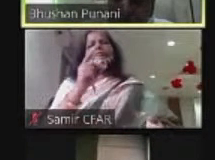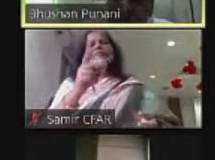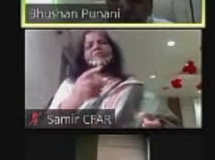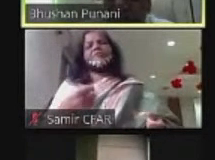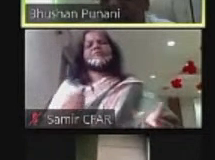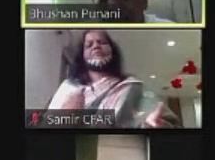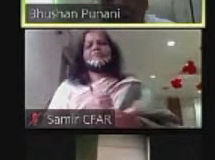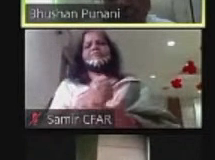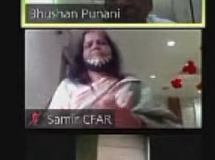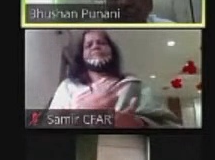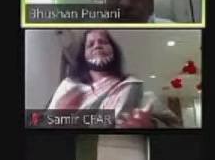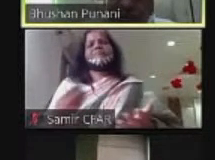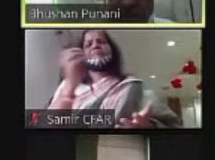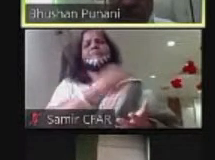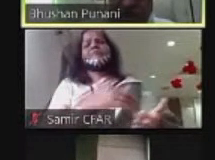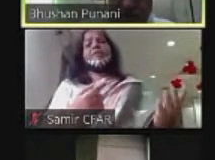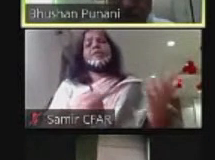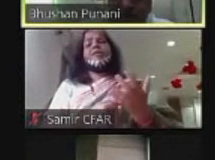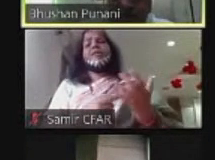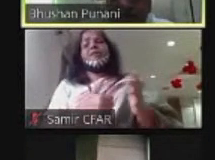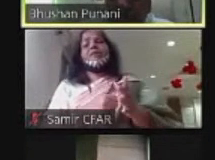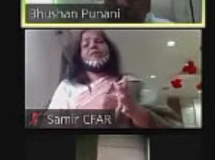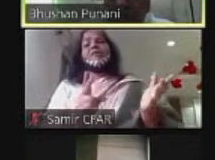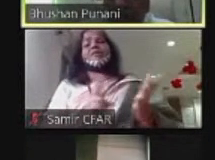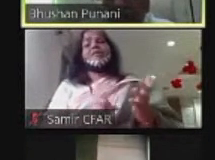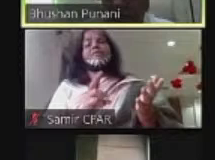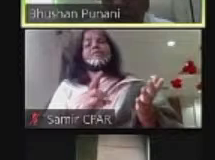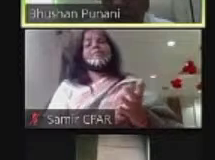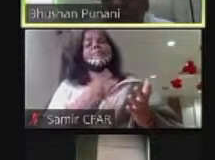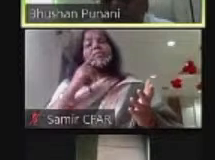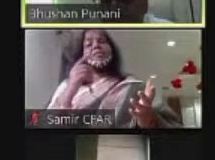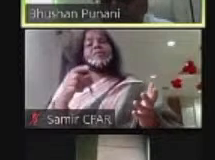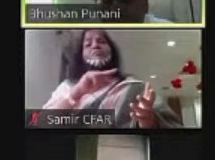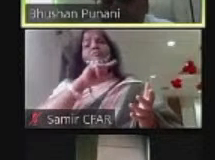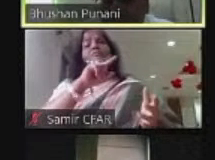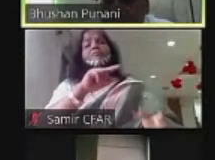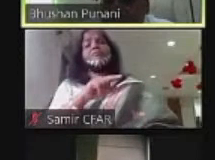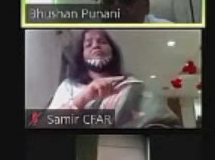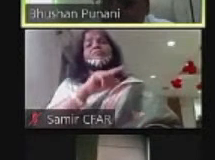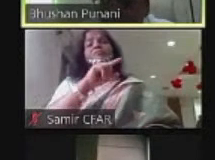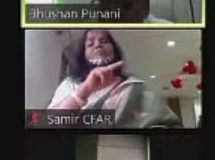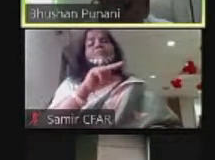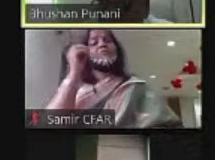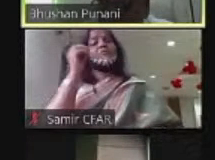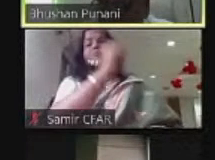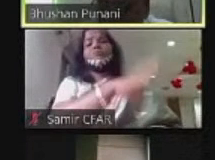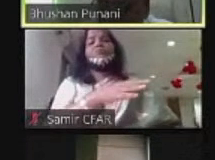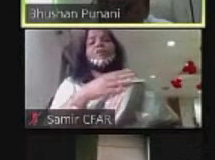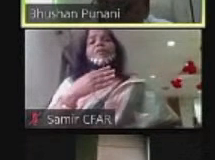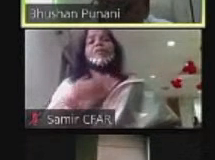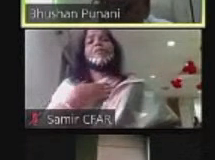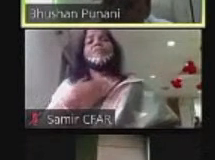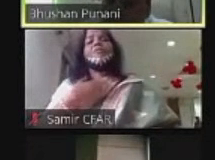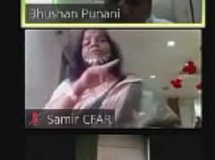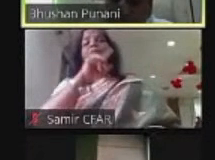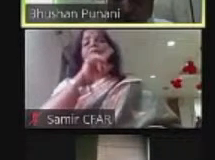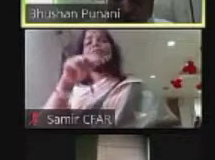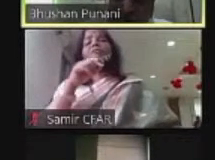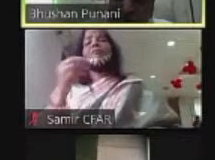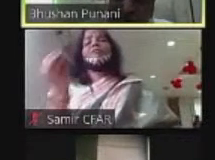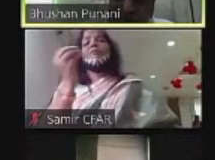rupees to people with disabilities. If Tamil Nadu can give it, why are other states not in a position to do the same?